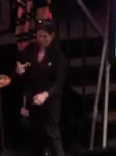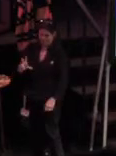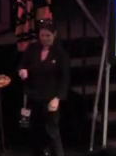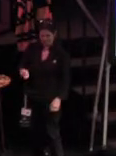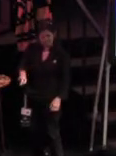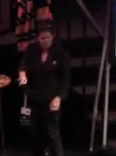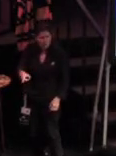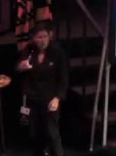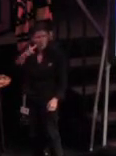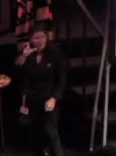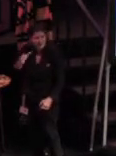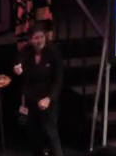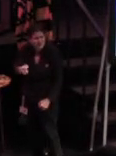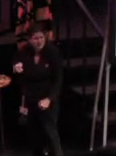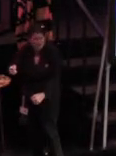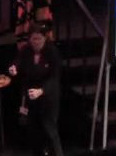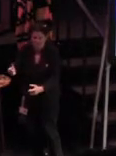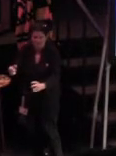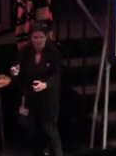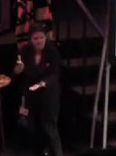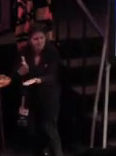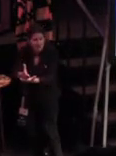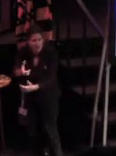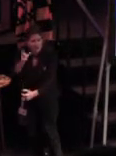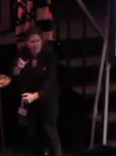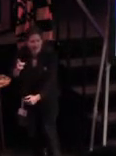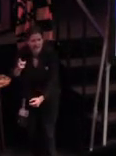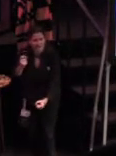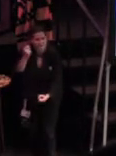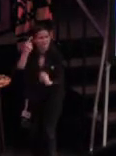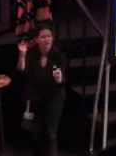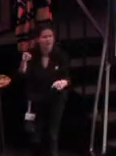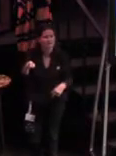blown. Because to me, coffee was instant. And it just, we didn't have,